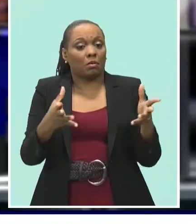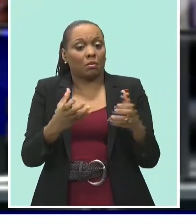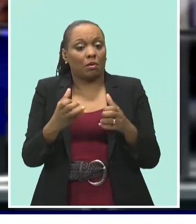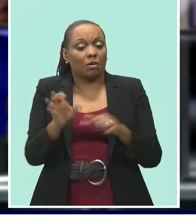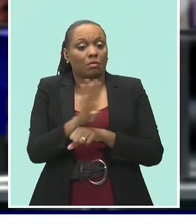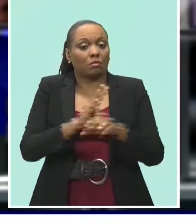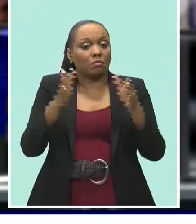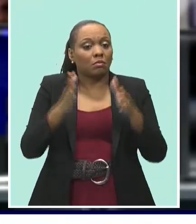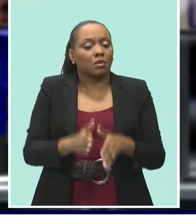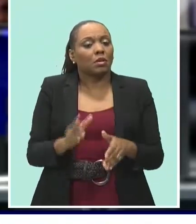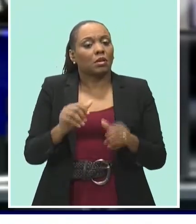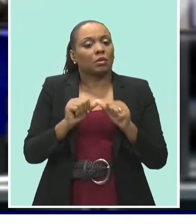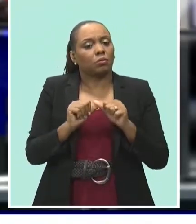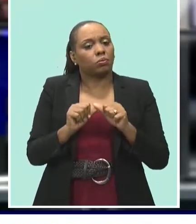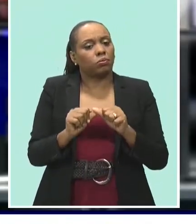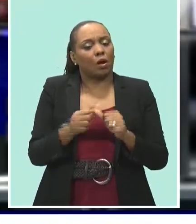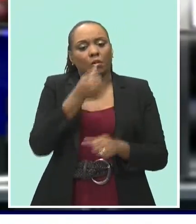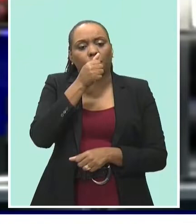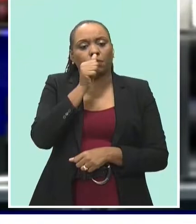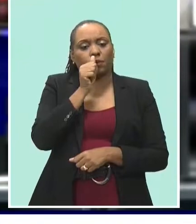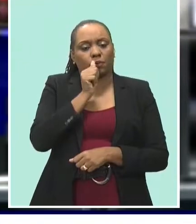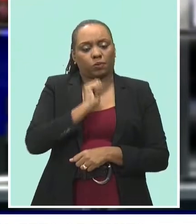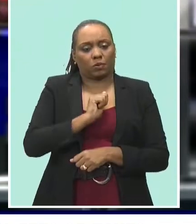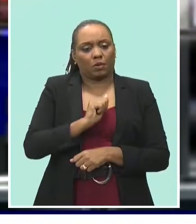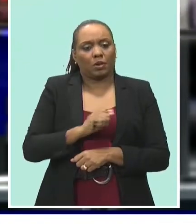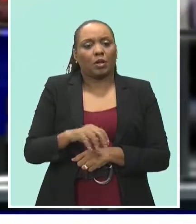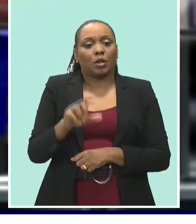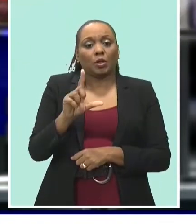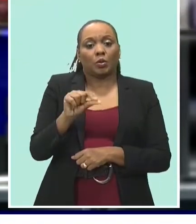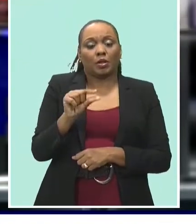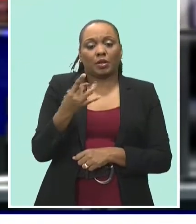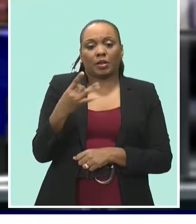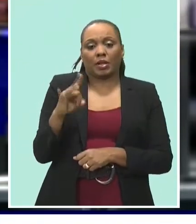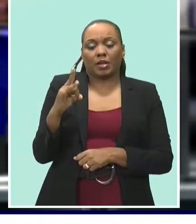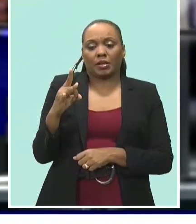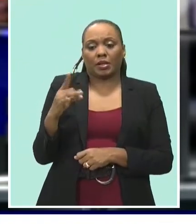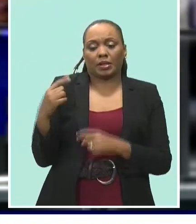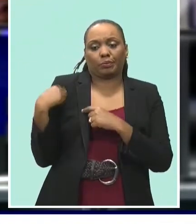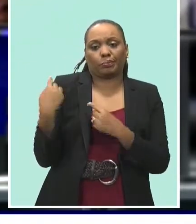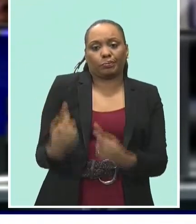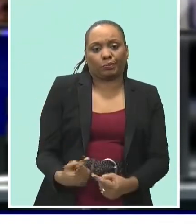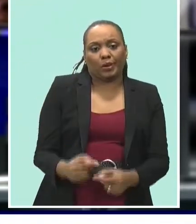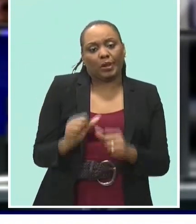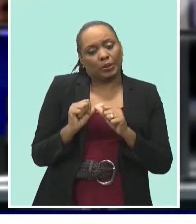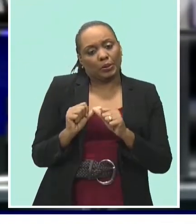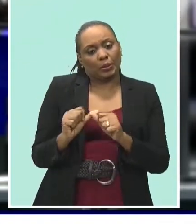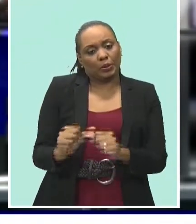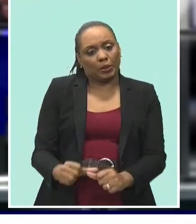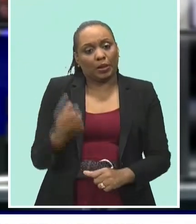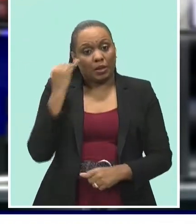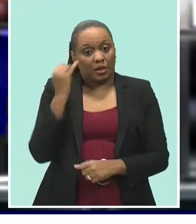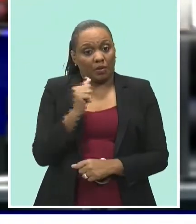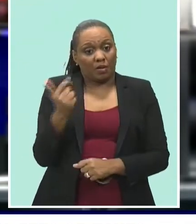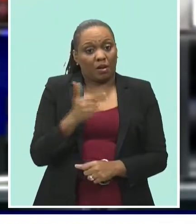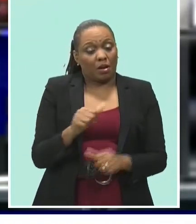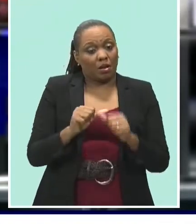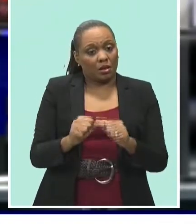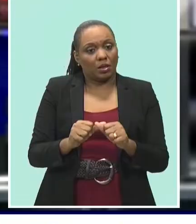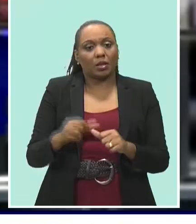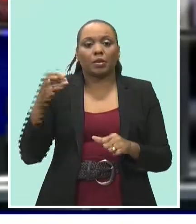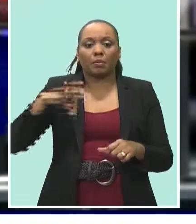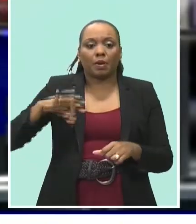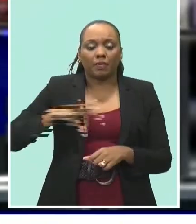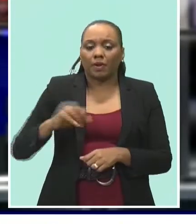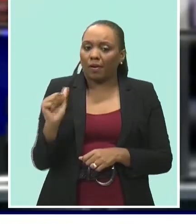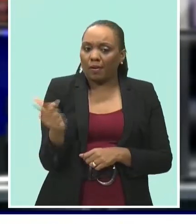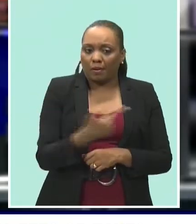that the country has come a long way since 2018, and if everyone remains committed, it will ultimately redound to the benefit of all Barbadians.